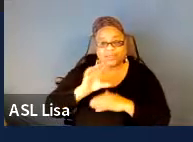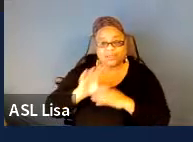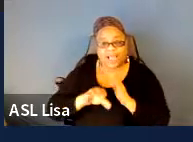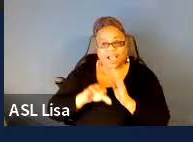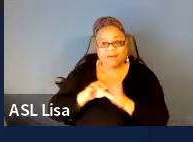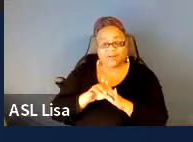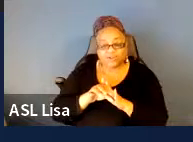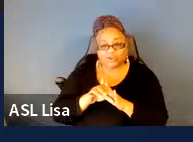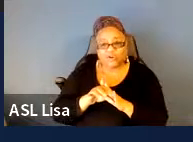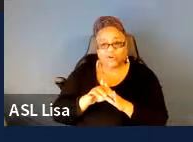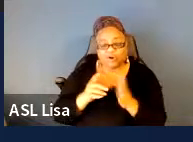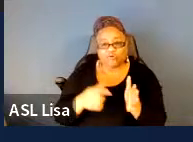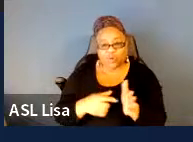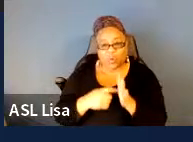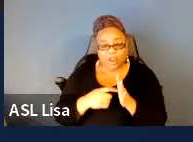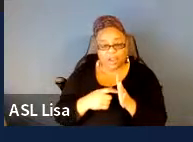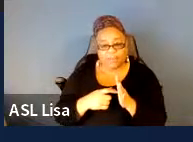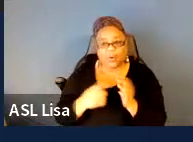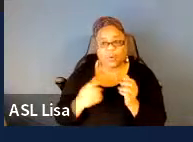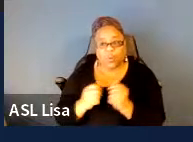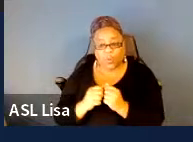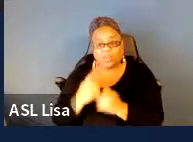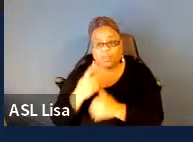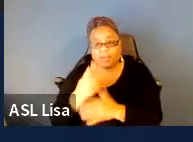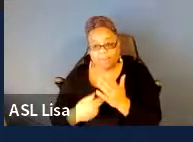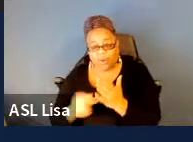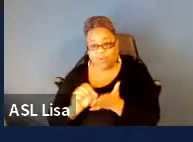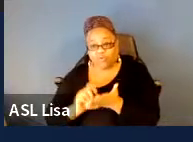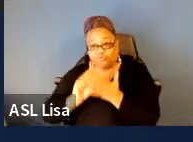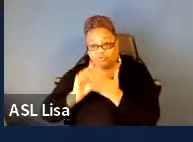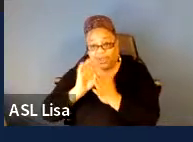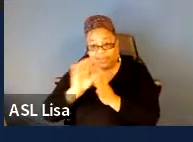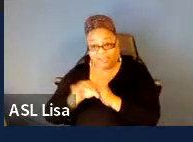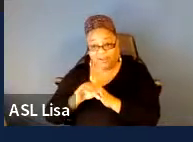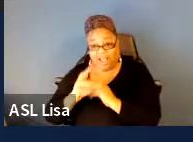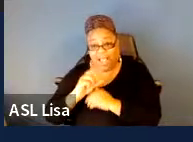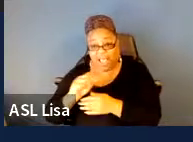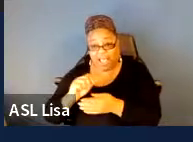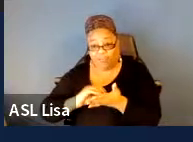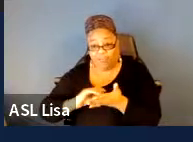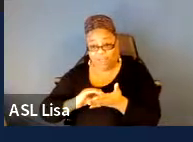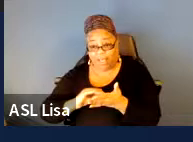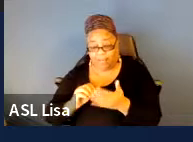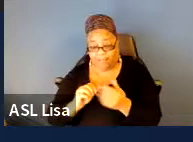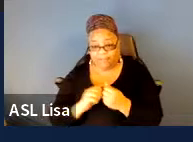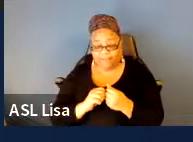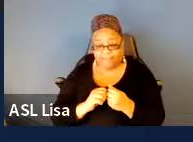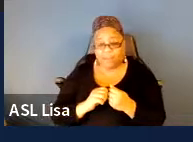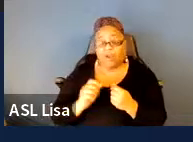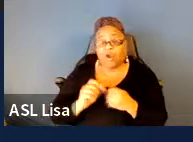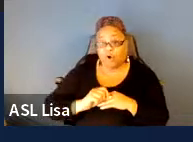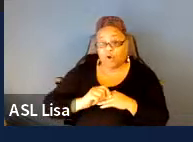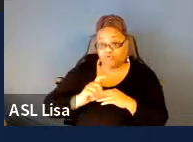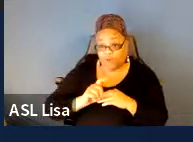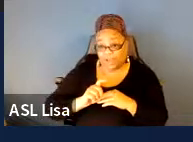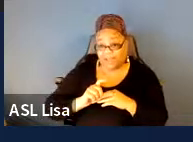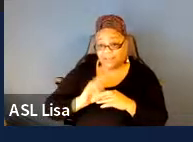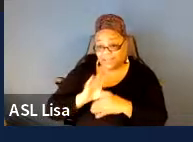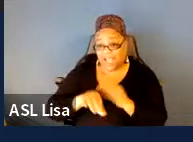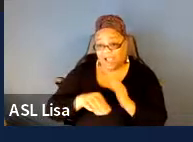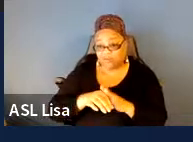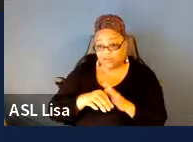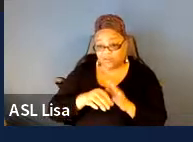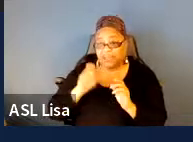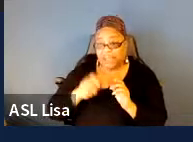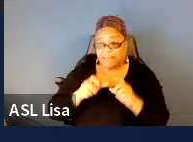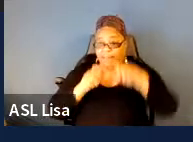characters and the Braille. While the raised characters can be vertically placed, if you want to